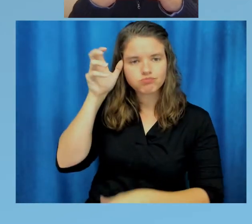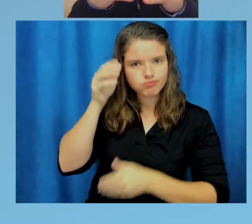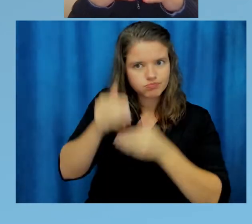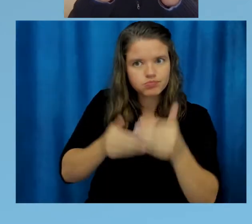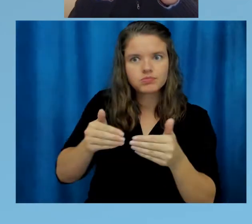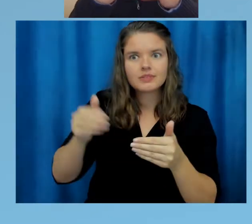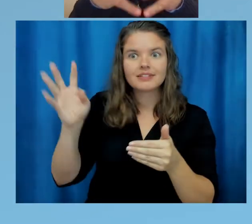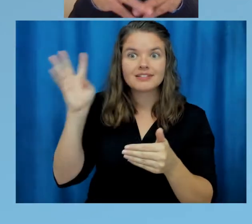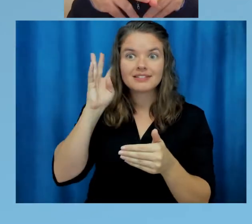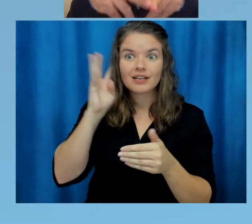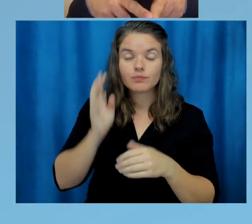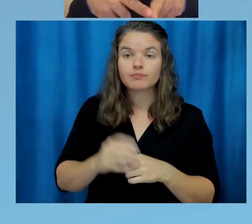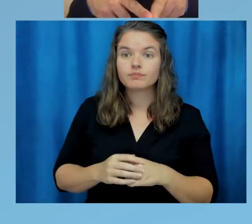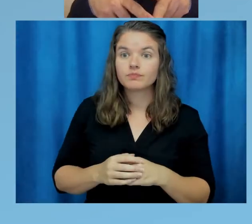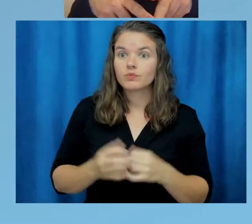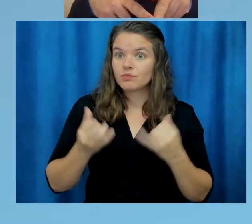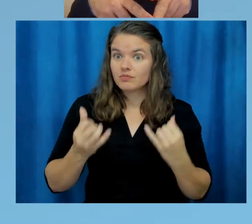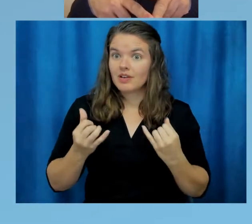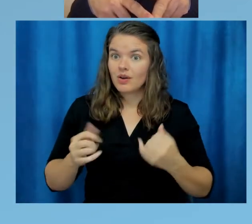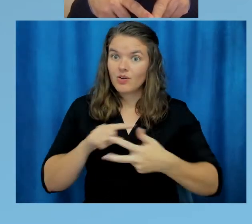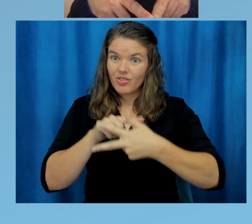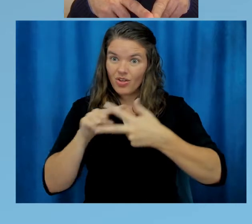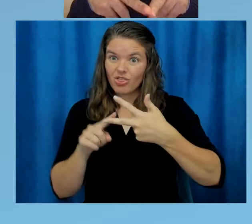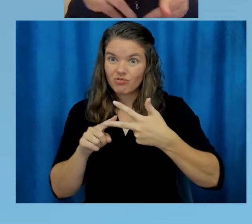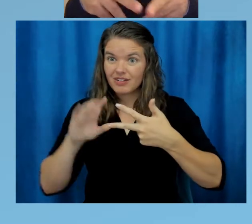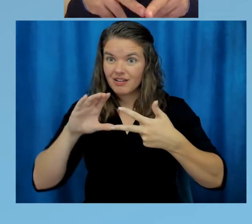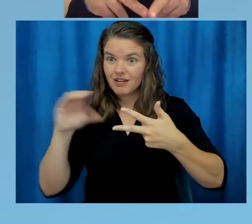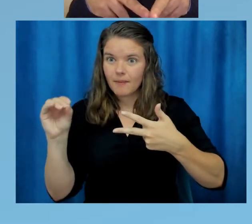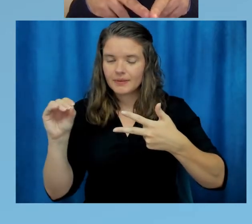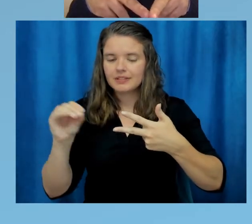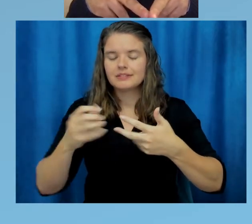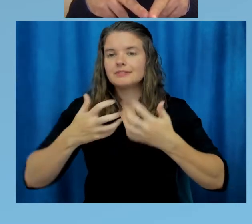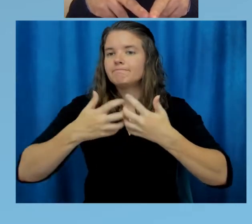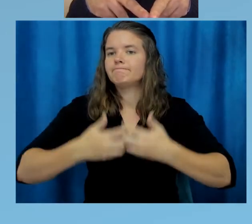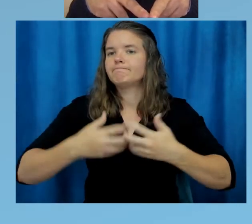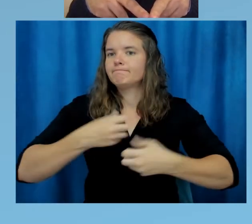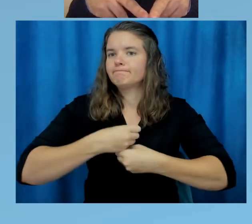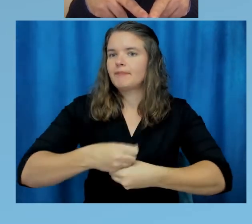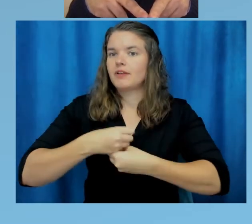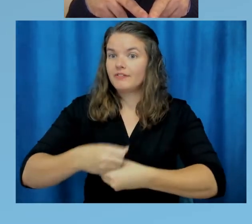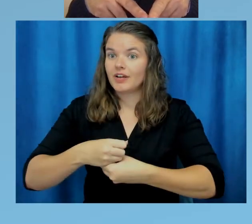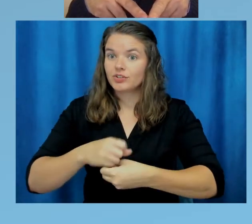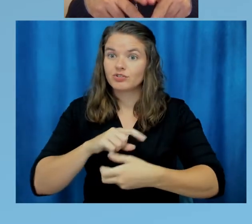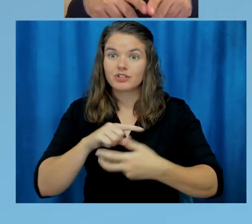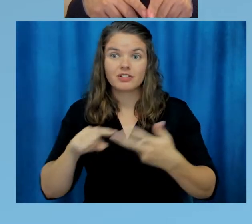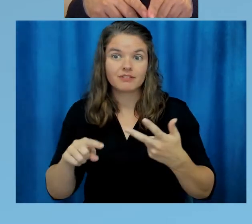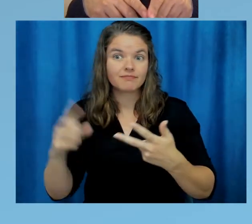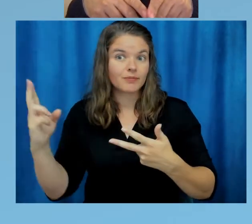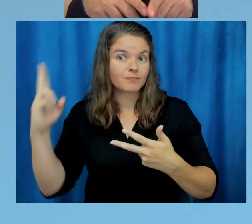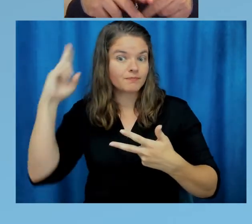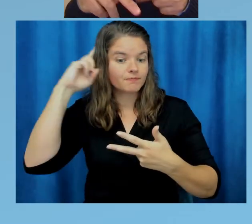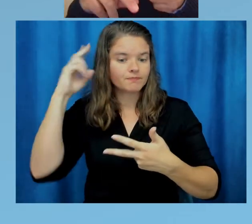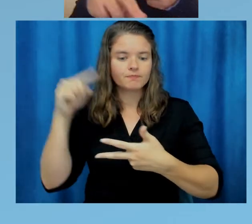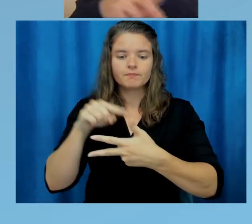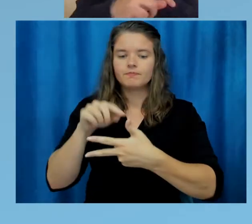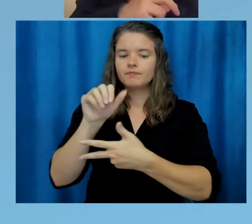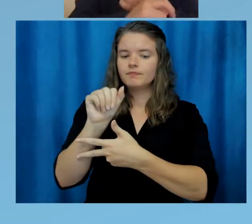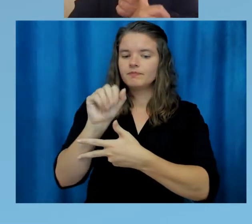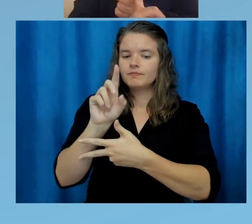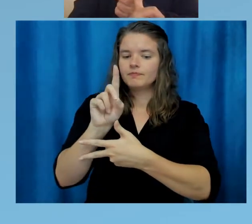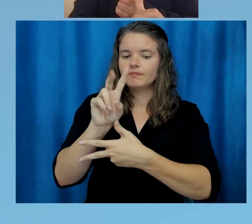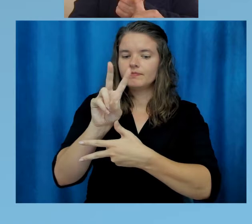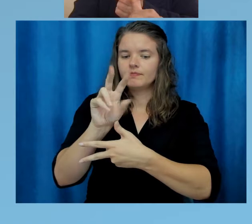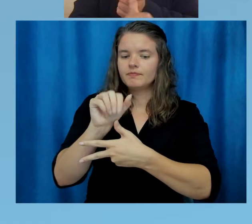There are currently 3 companies that manufacture cochlear implant systems. There's